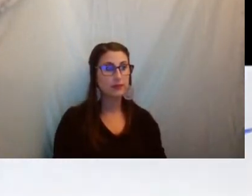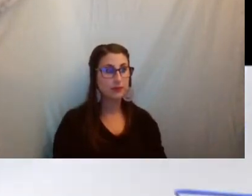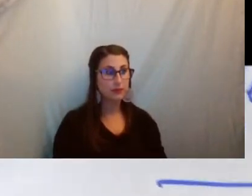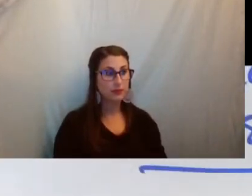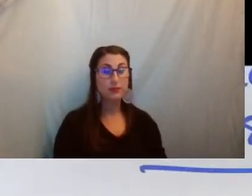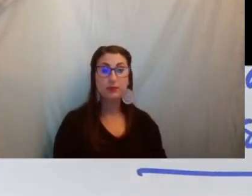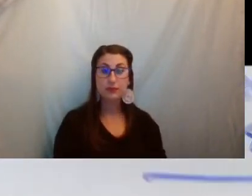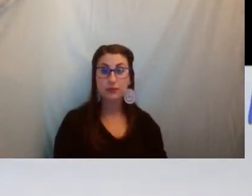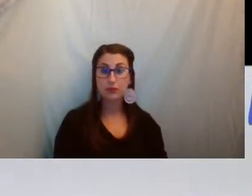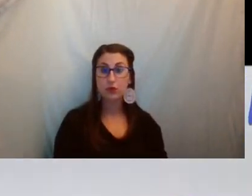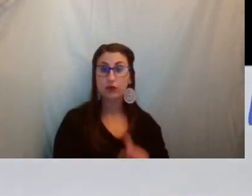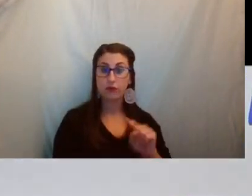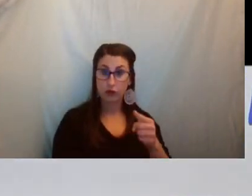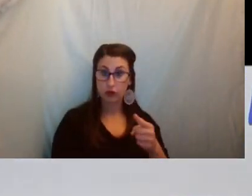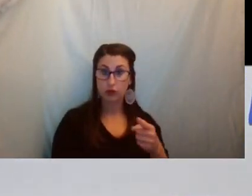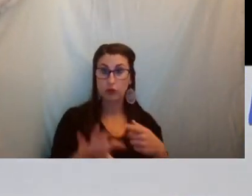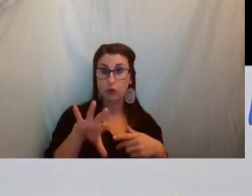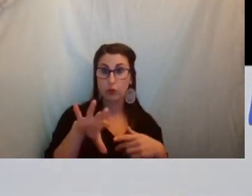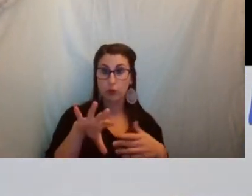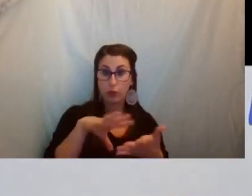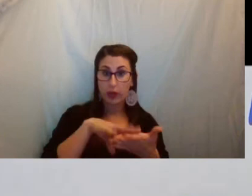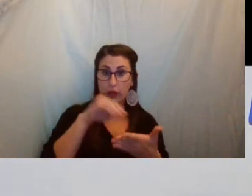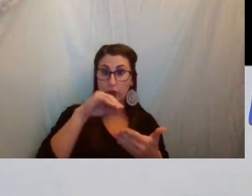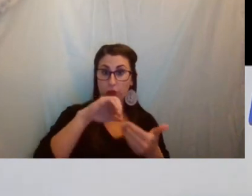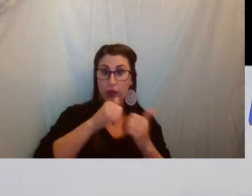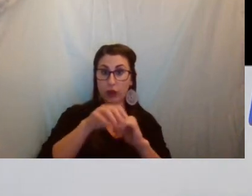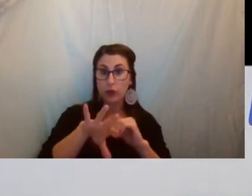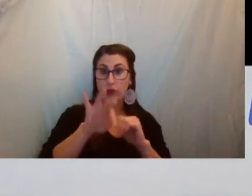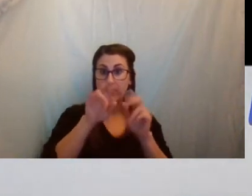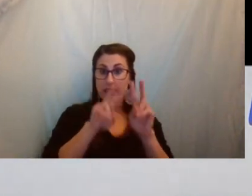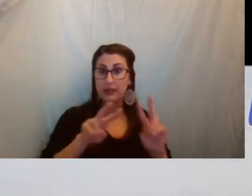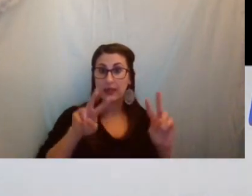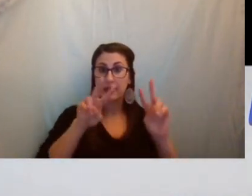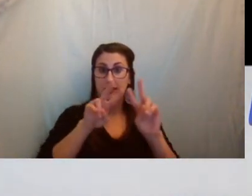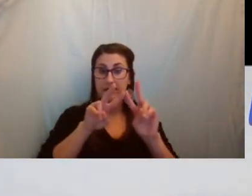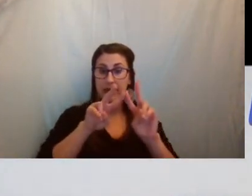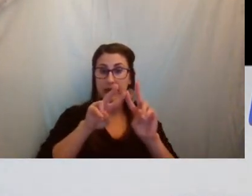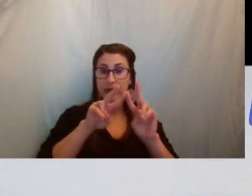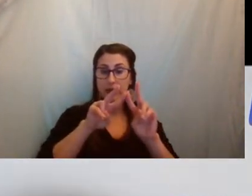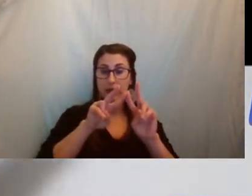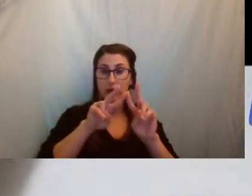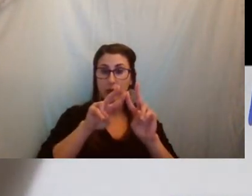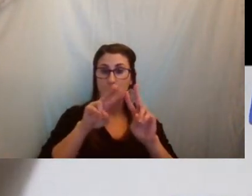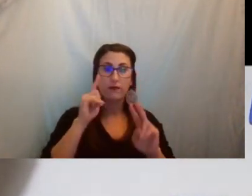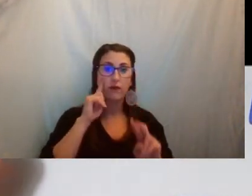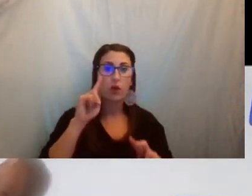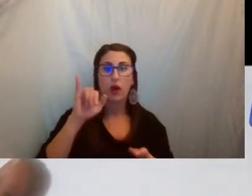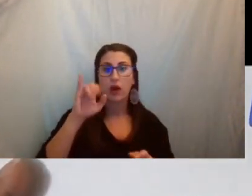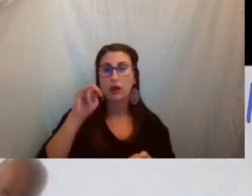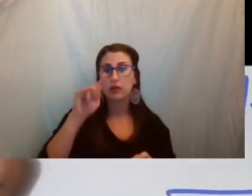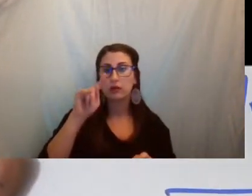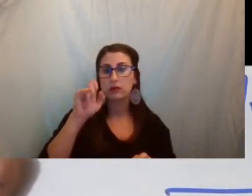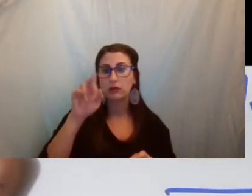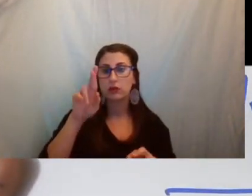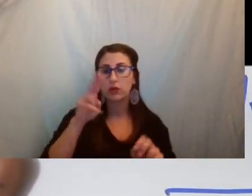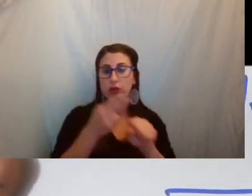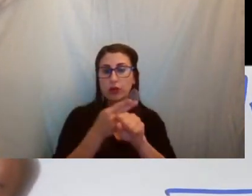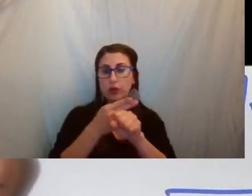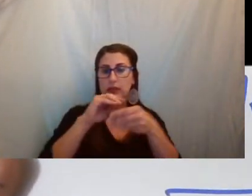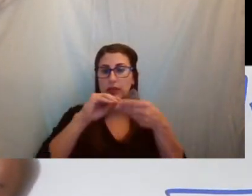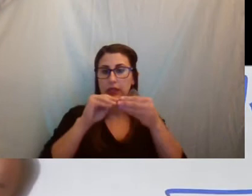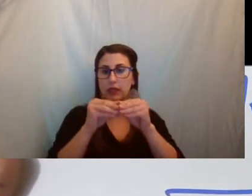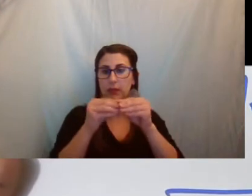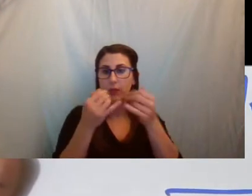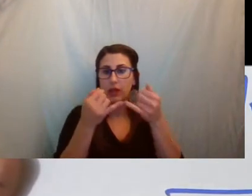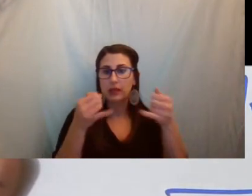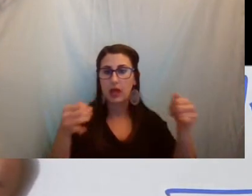Okay, we learned how to find the value of an integer problem using a number line. For example,